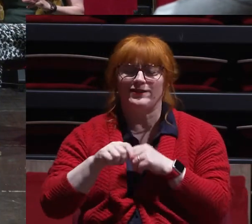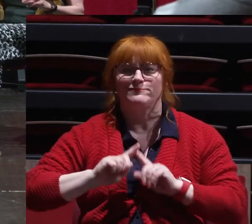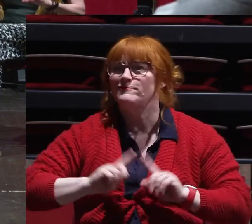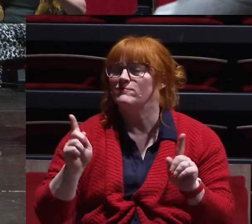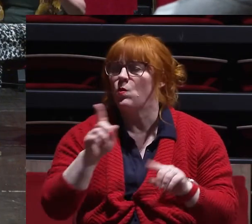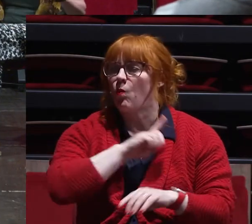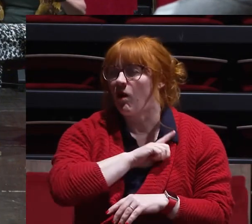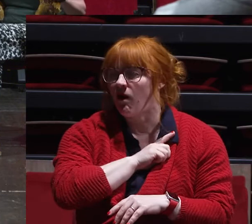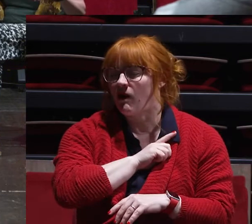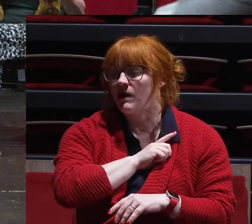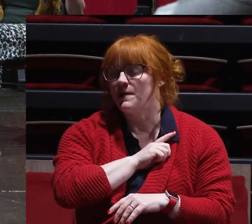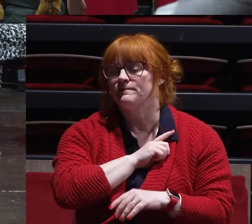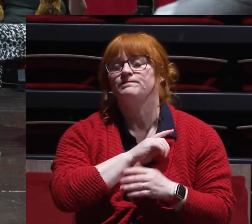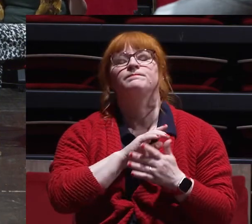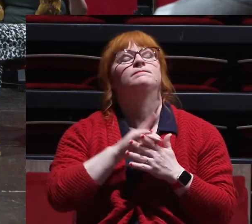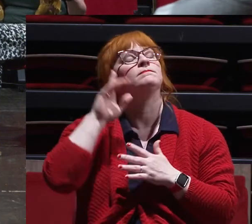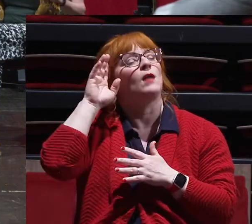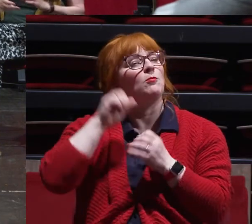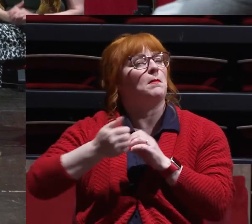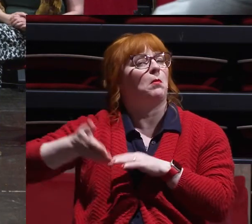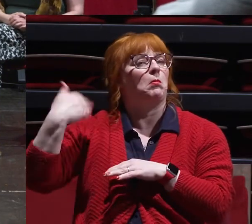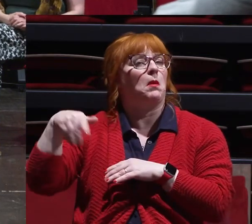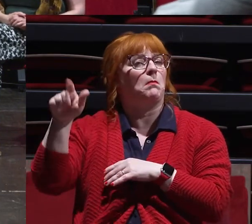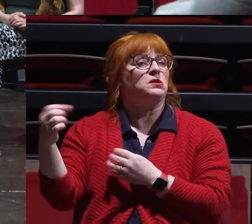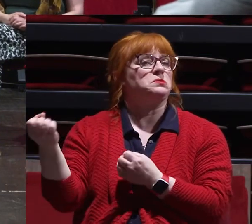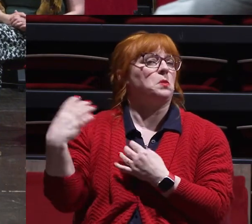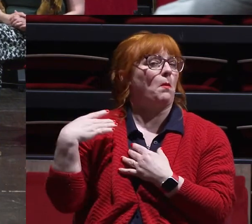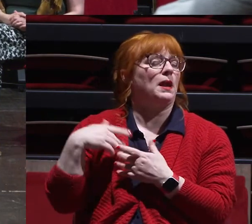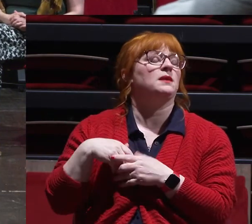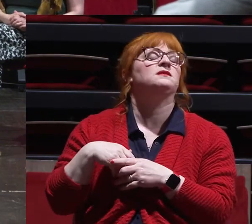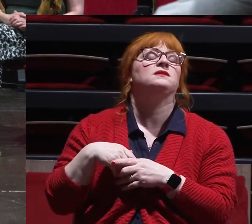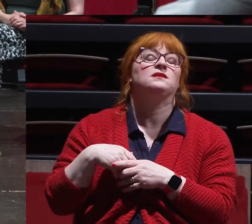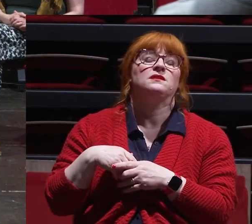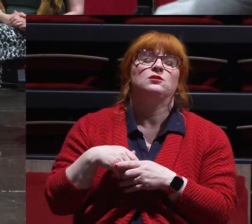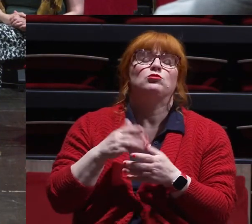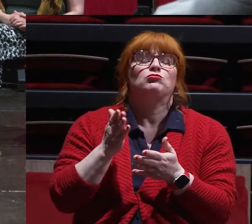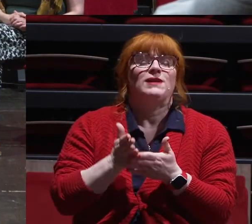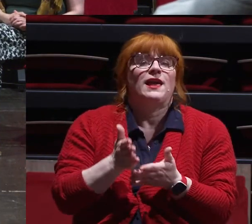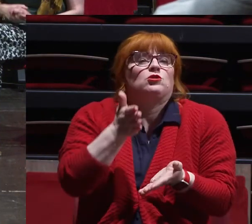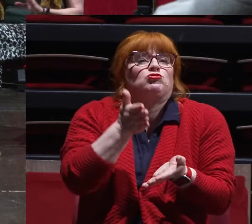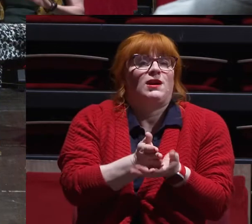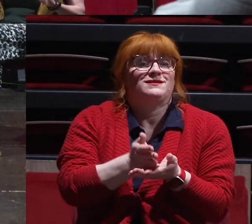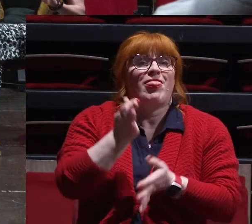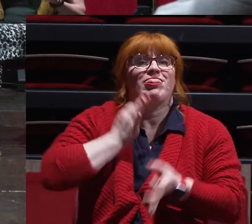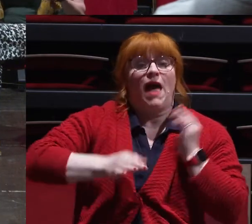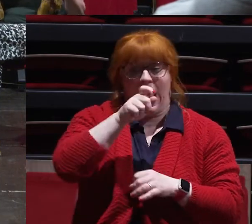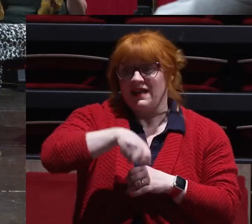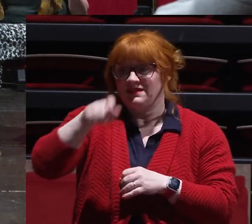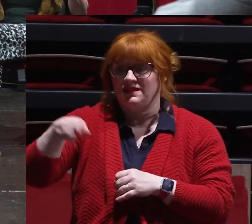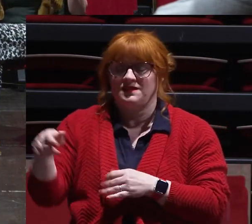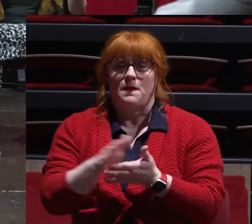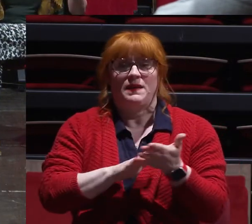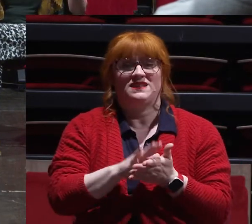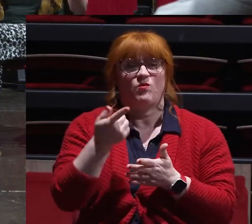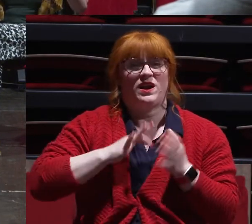things aren't working. And sometimes a really good thing someone said to me once was also really